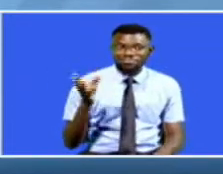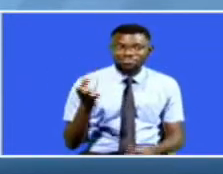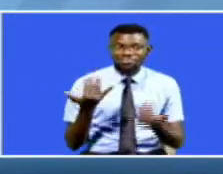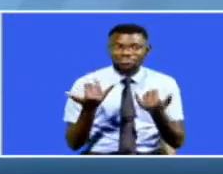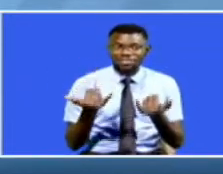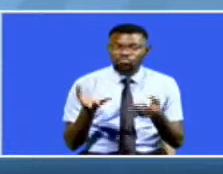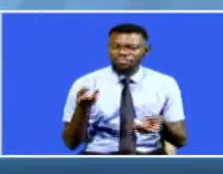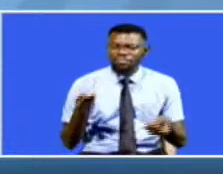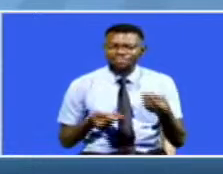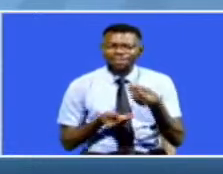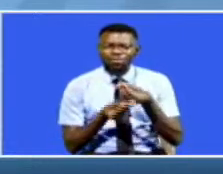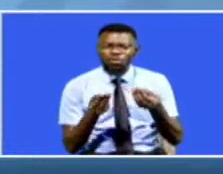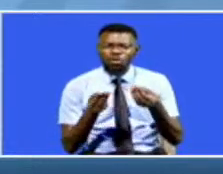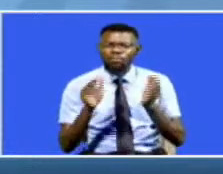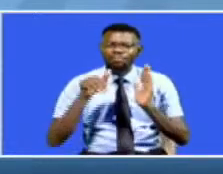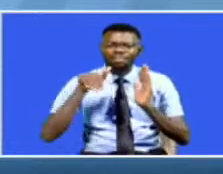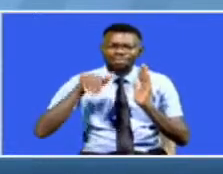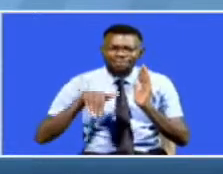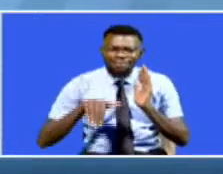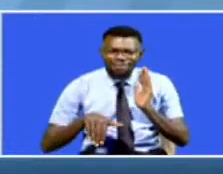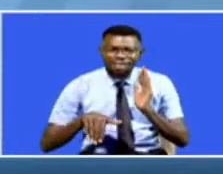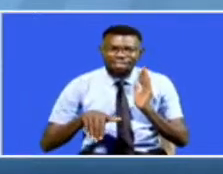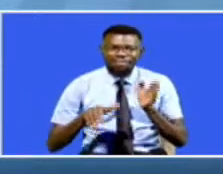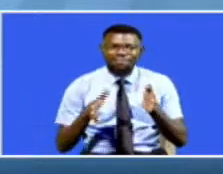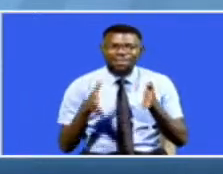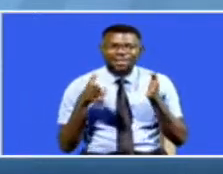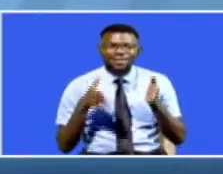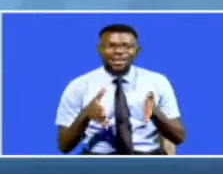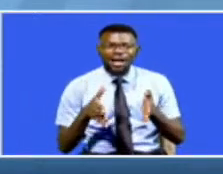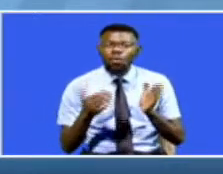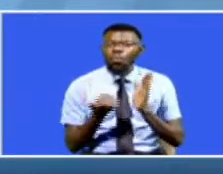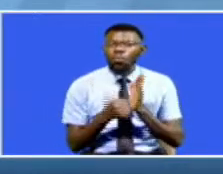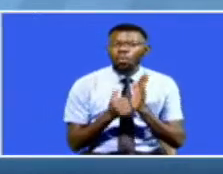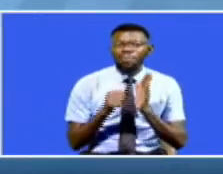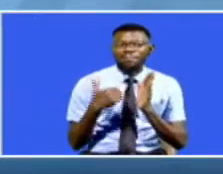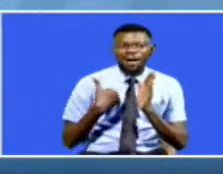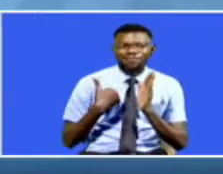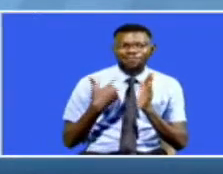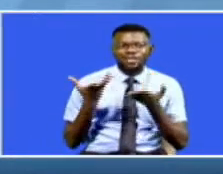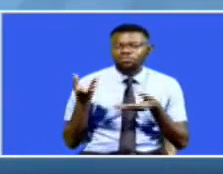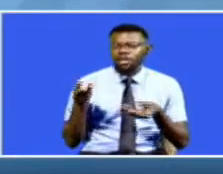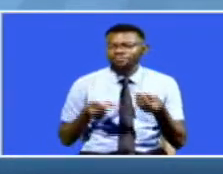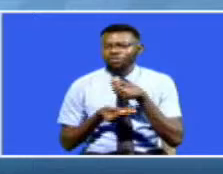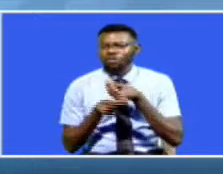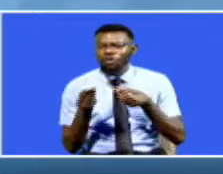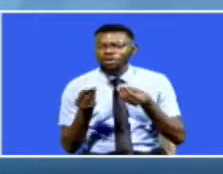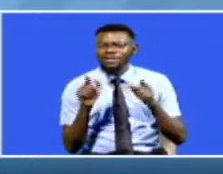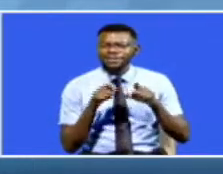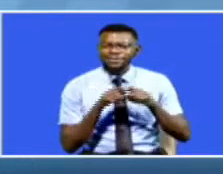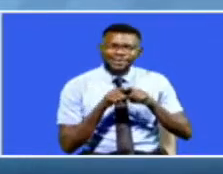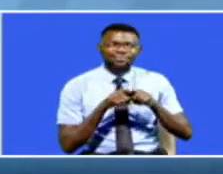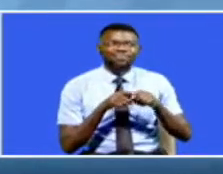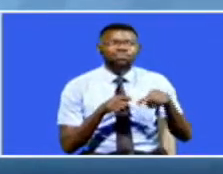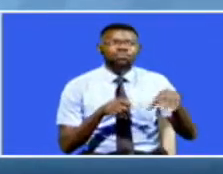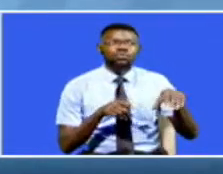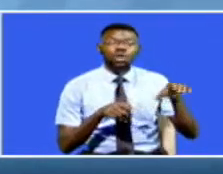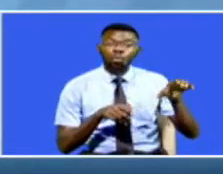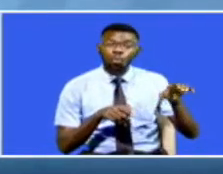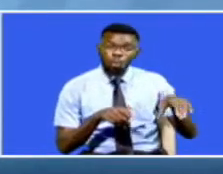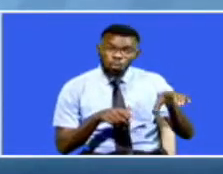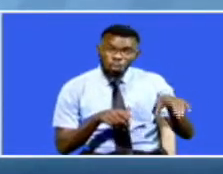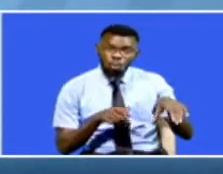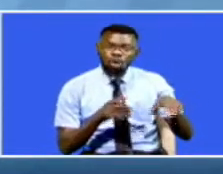the Kenyan subsidiary struggle compared to other regional subsidiaries, with the DRC unit continuing to make great